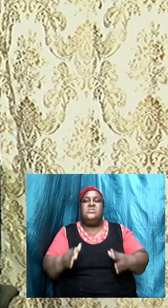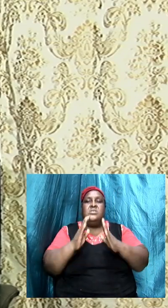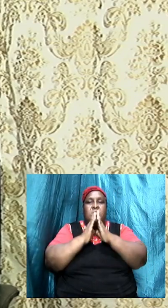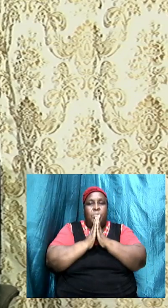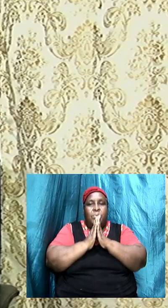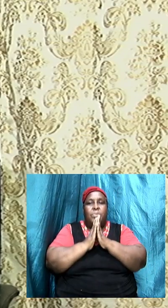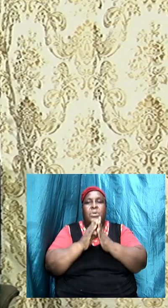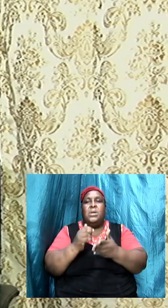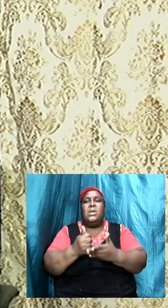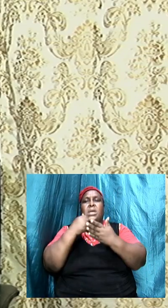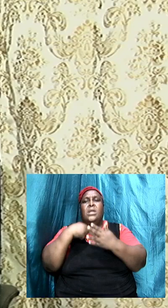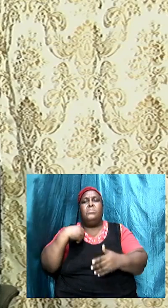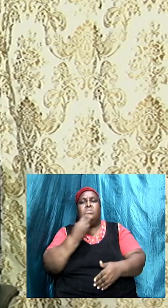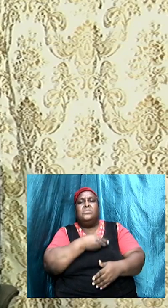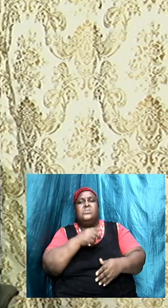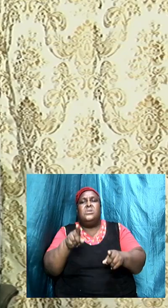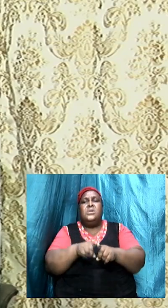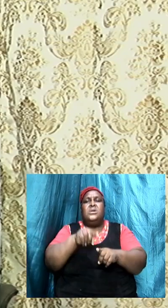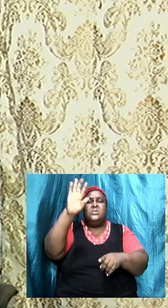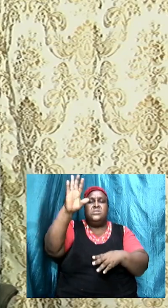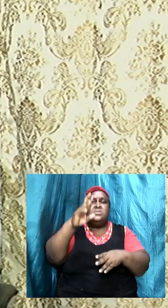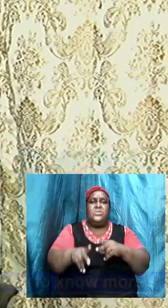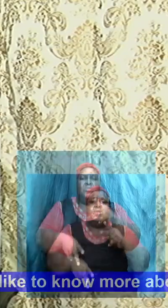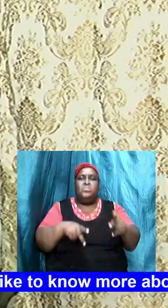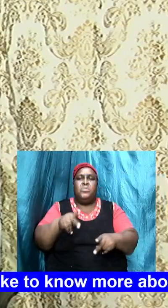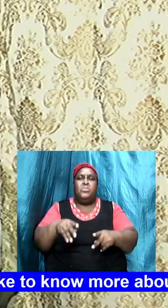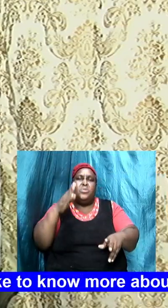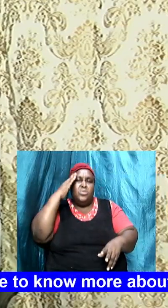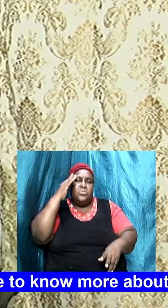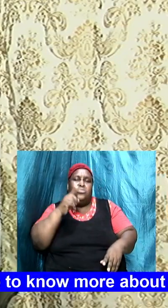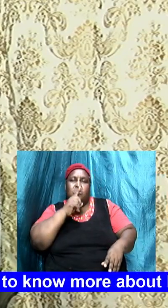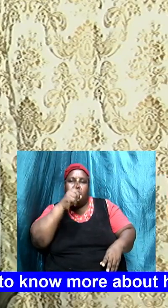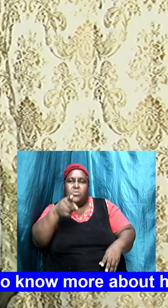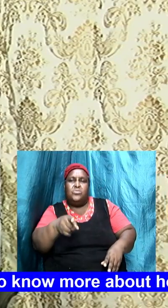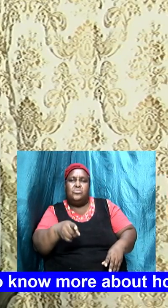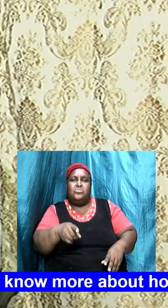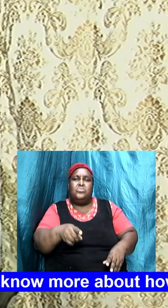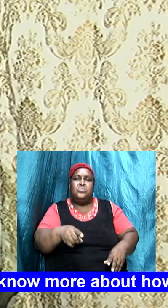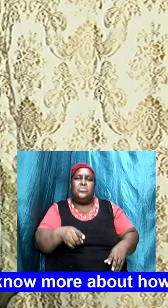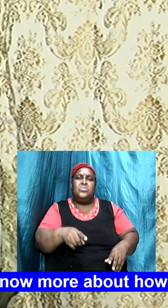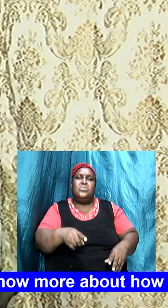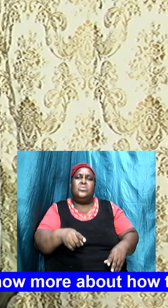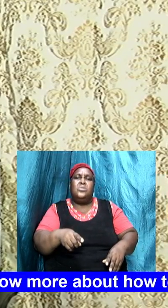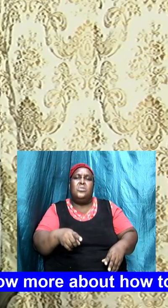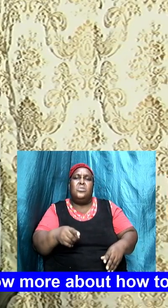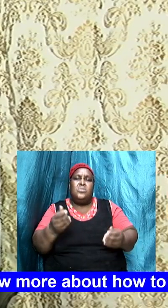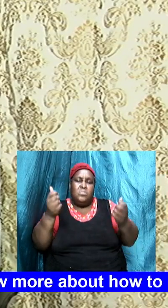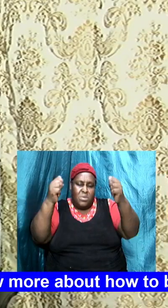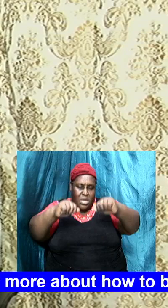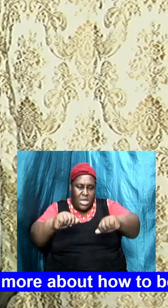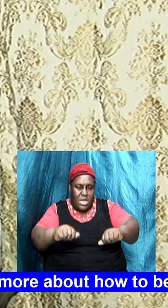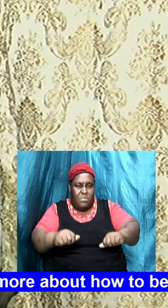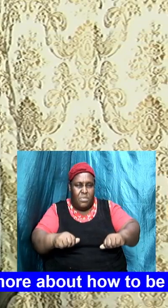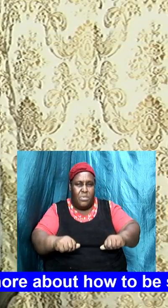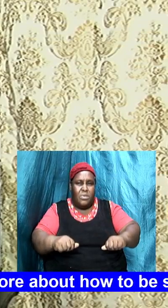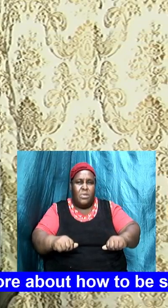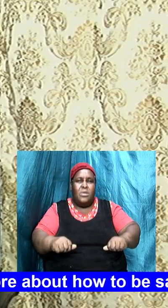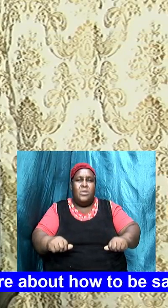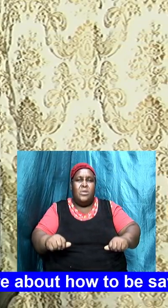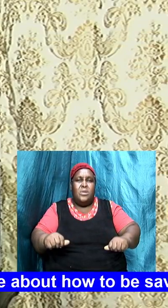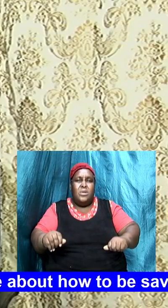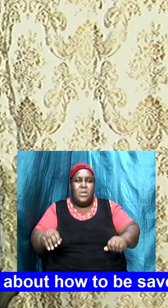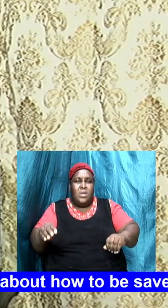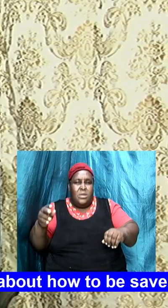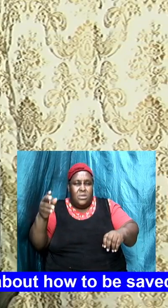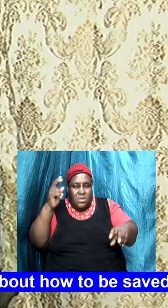that you will help us as your people to know truth, to be able to be attached to truth